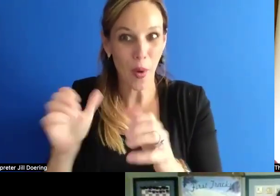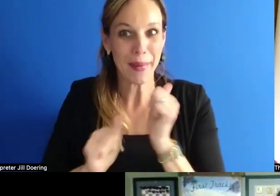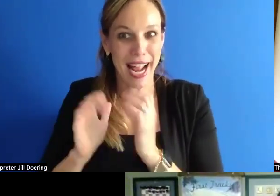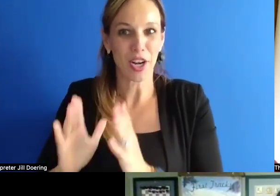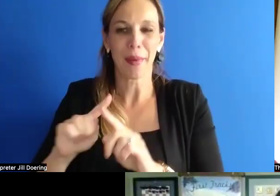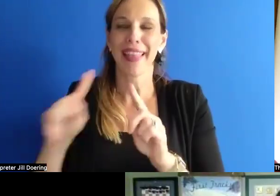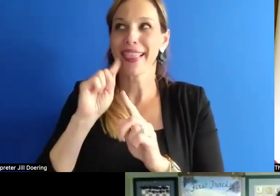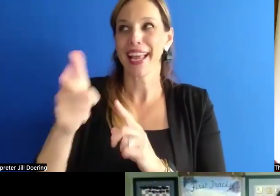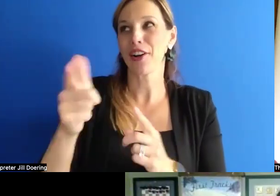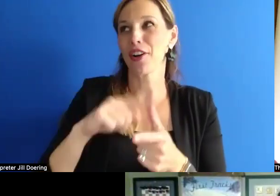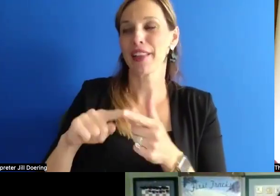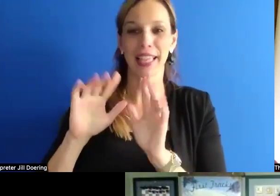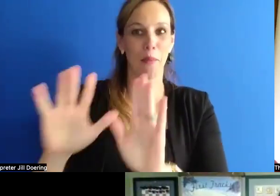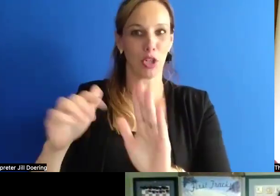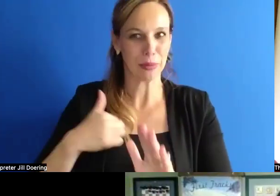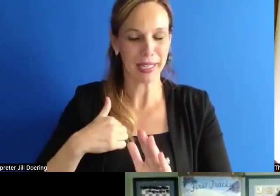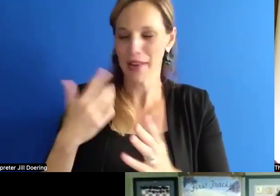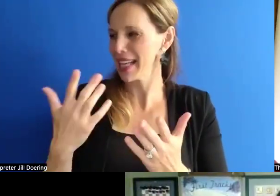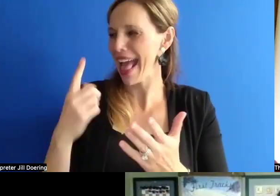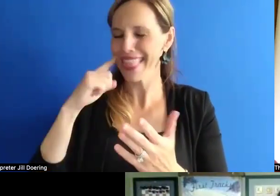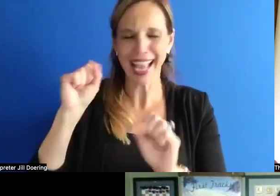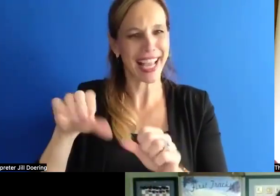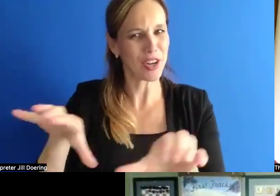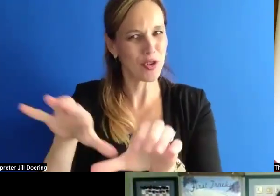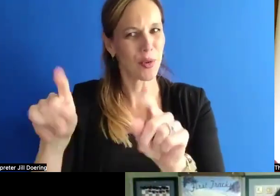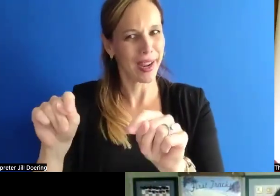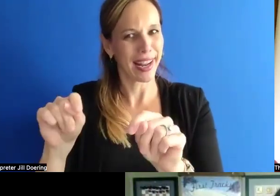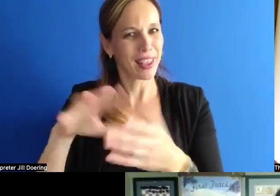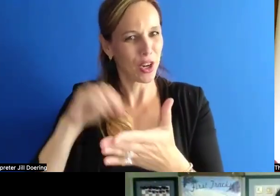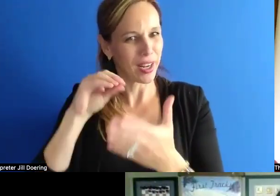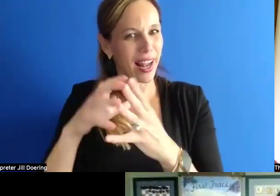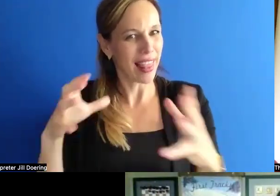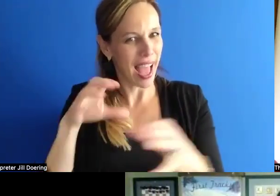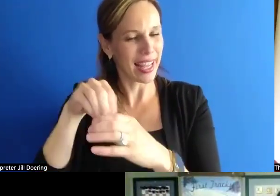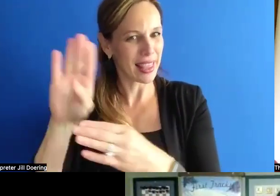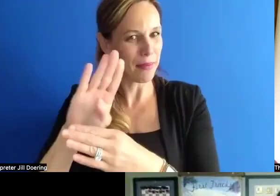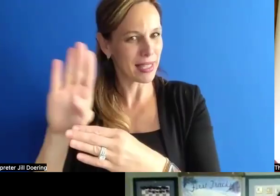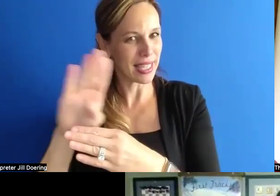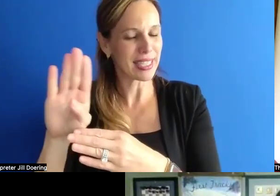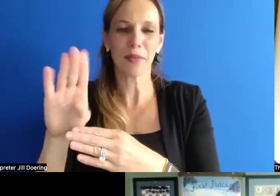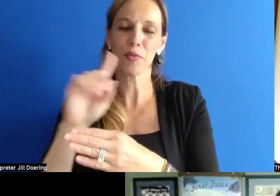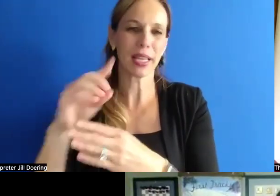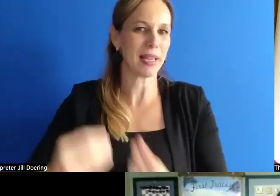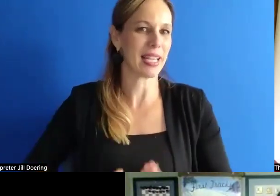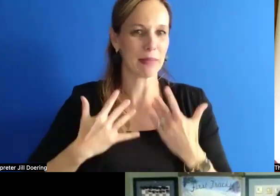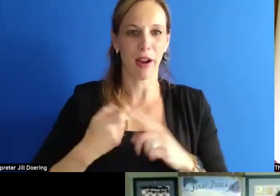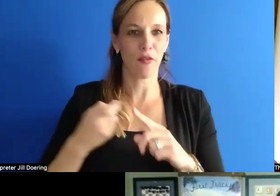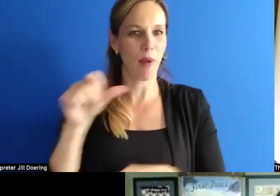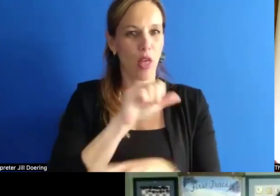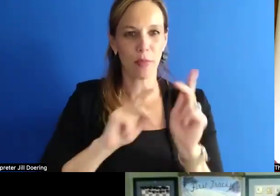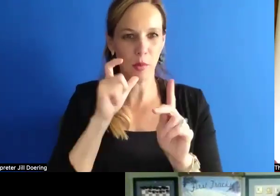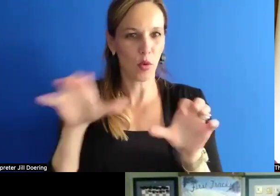And learning so much in the business and being inspired by people who do it and